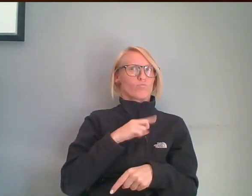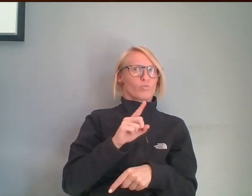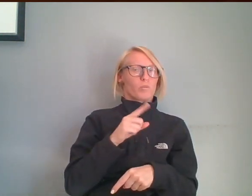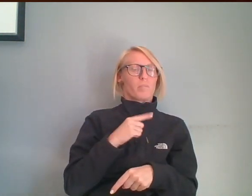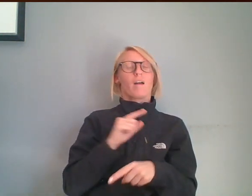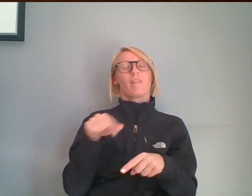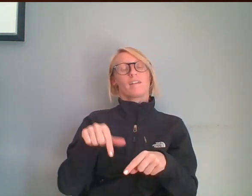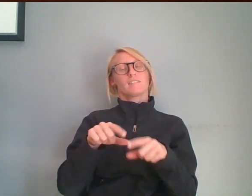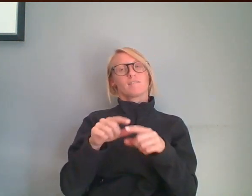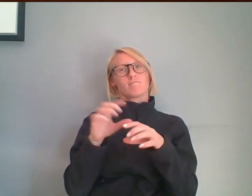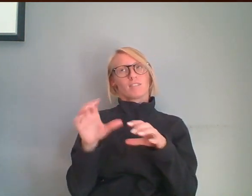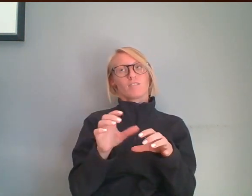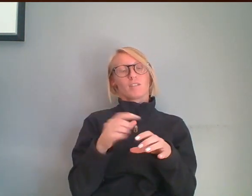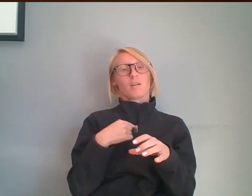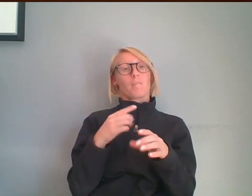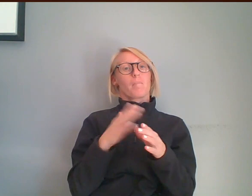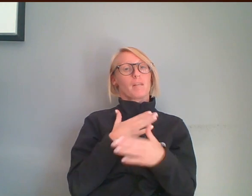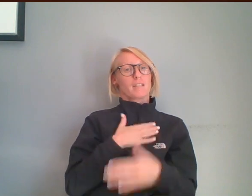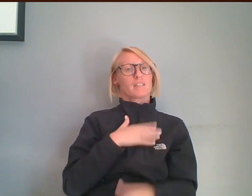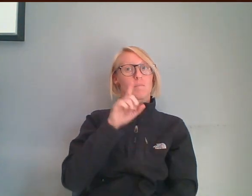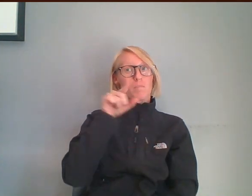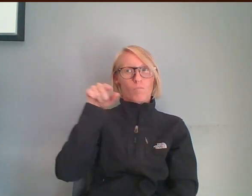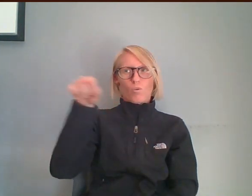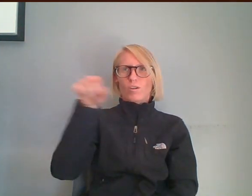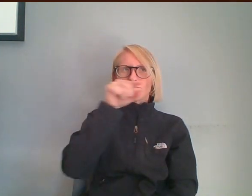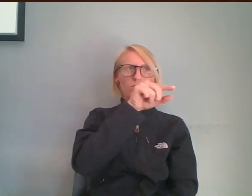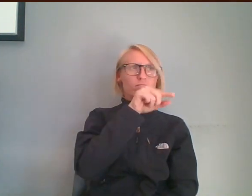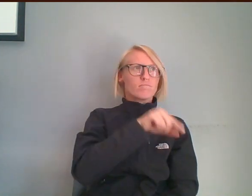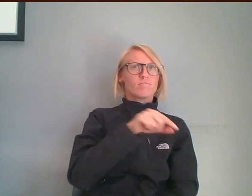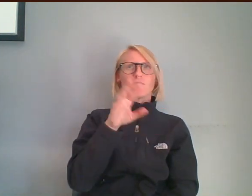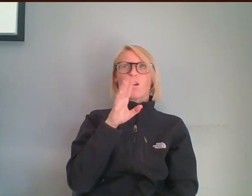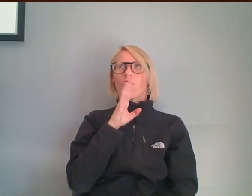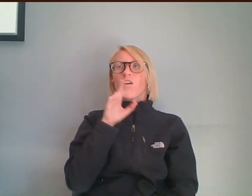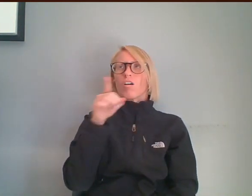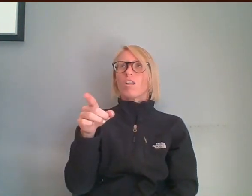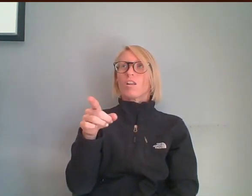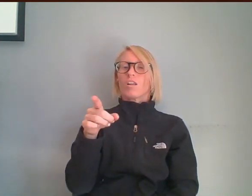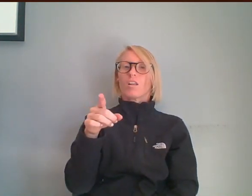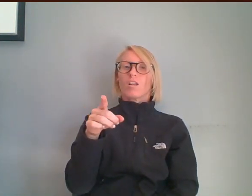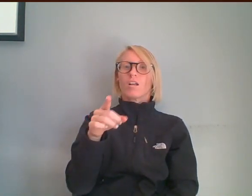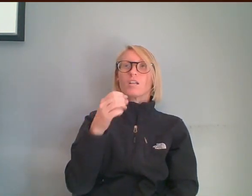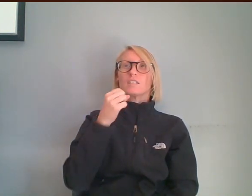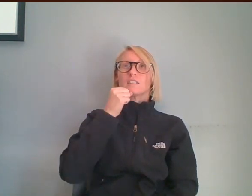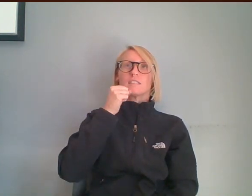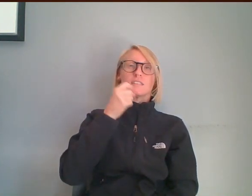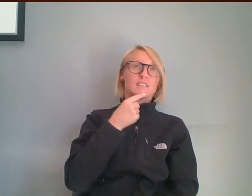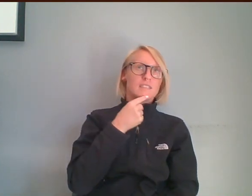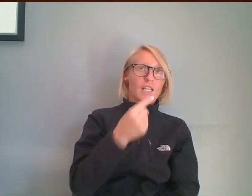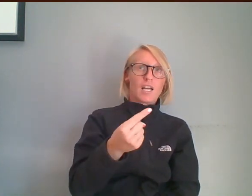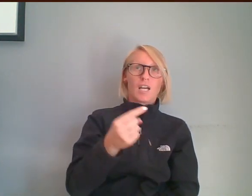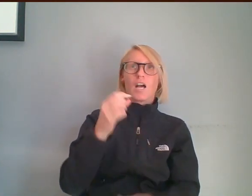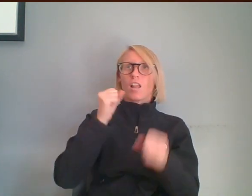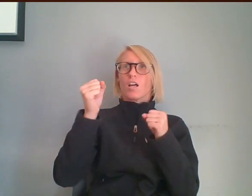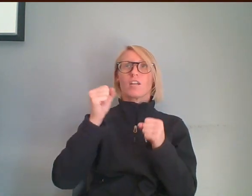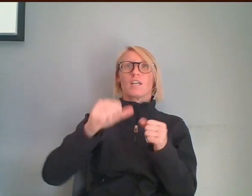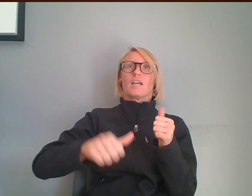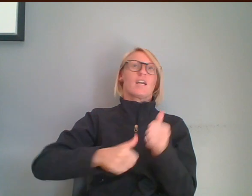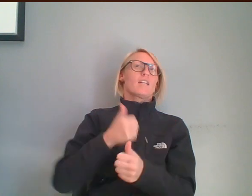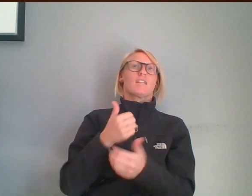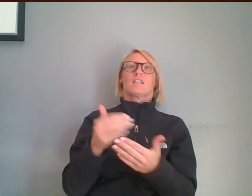point. I want you to point to things, and you are going to call the things you are pointing to out loud anything but what they really